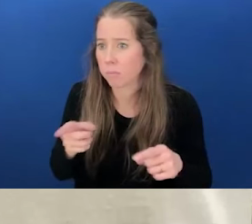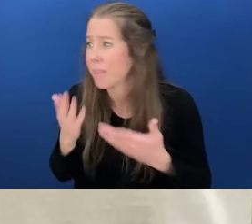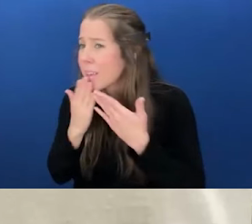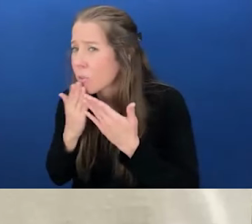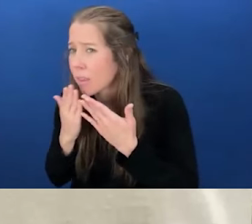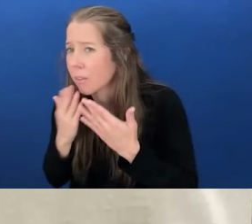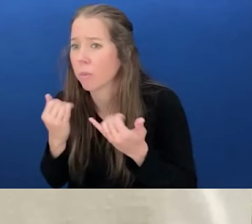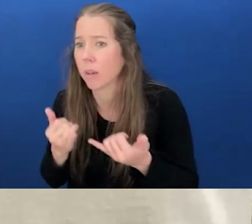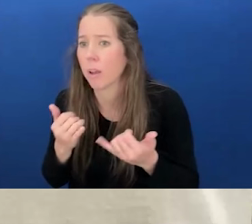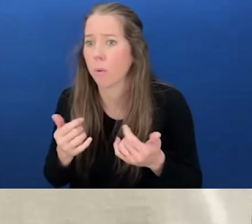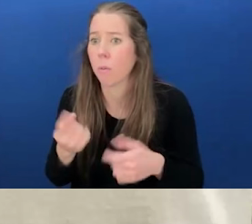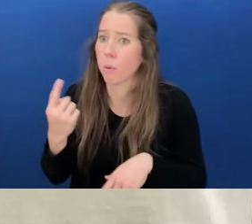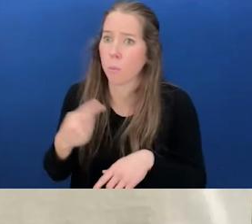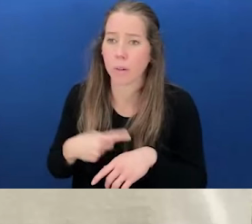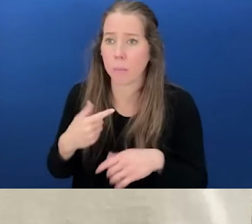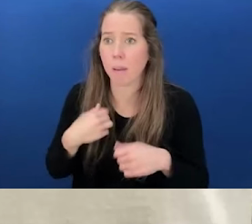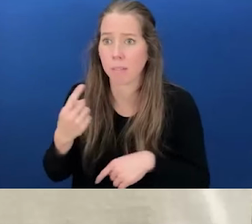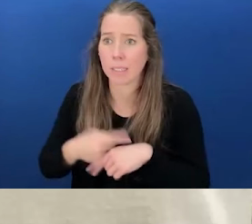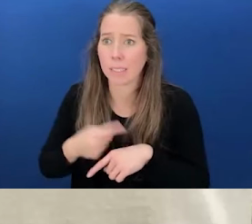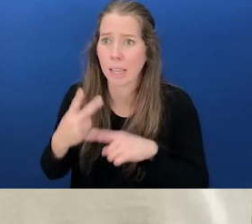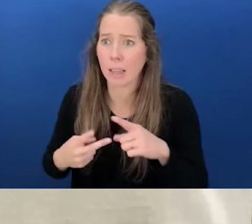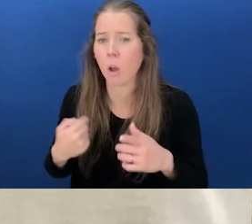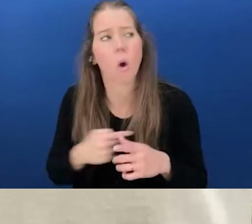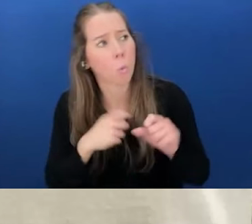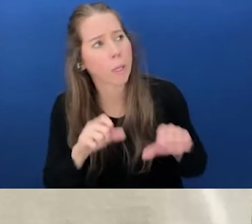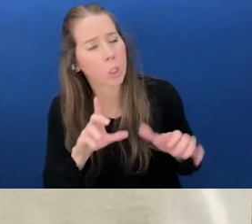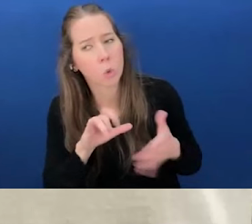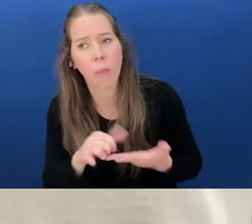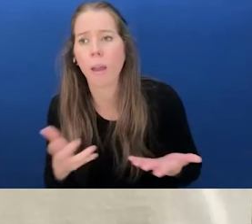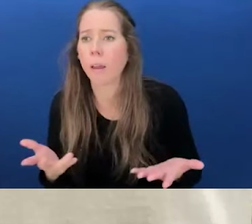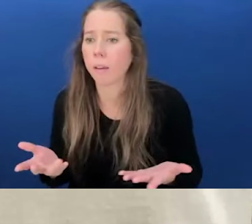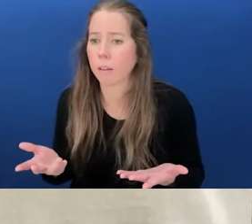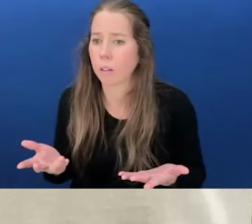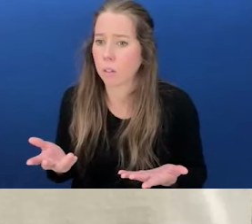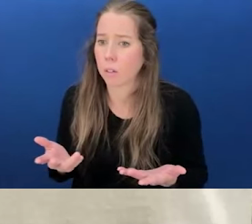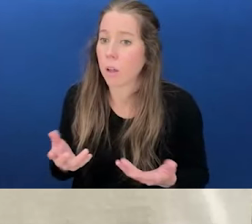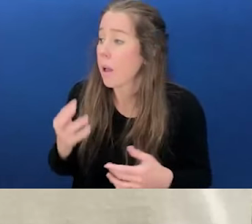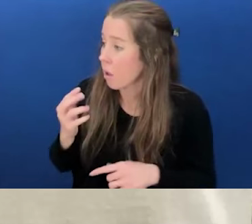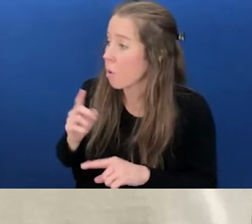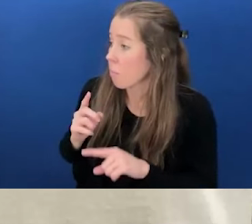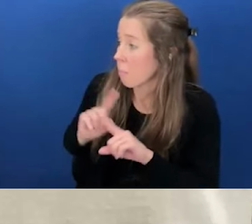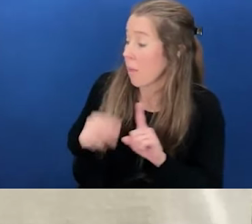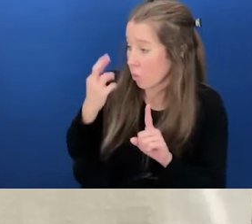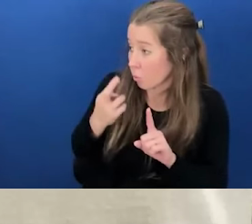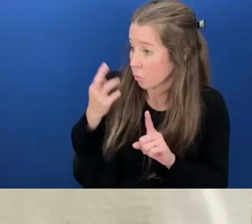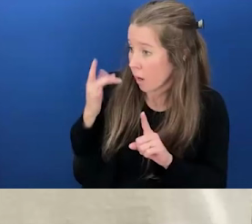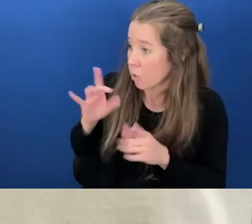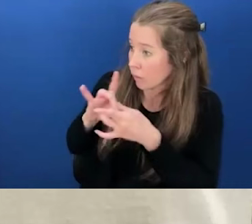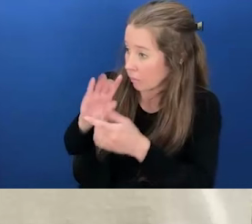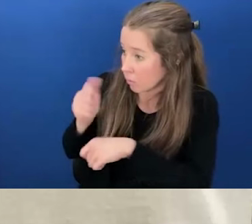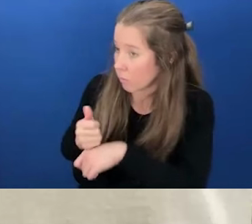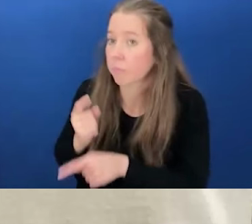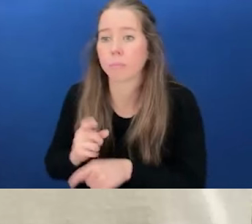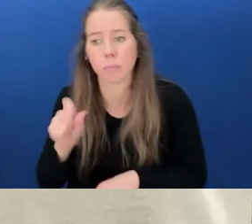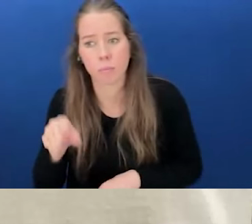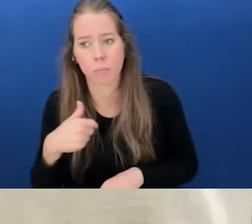you. Yeah. And then the one time I only had like a day and a half, oh, we can do that. Yeah, but it's because you built that relationship. And when I was teaching management